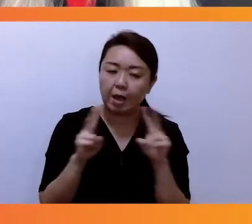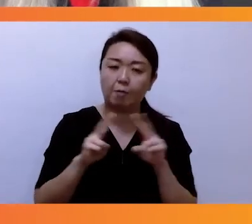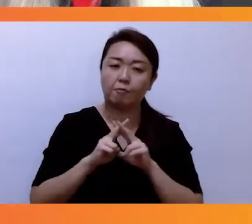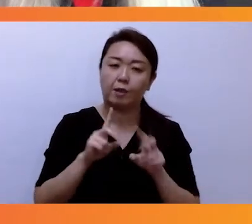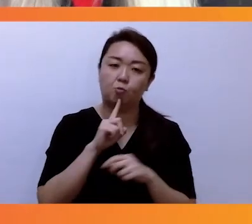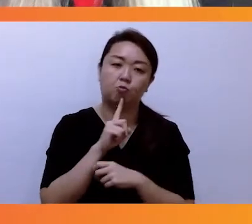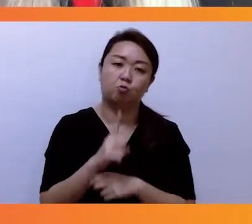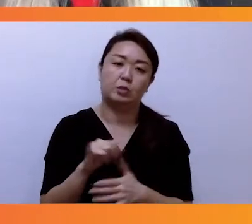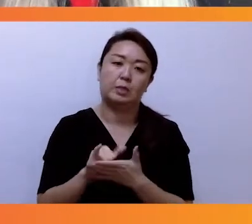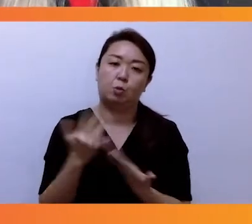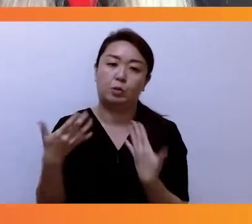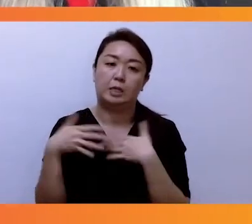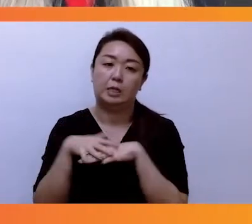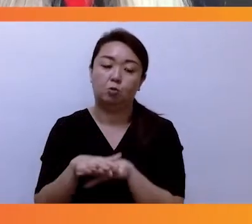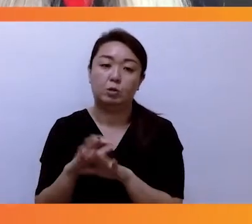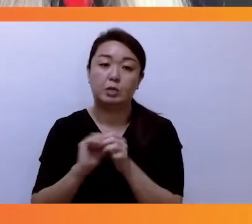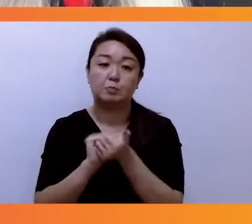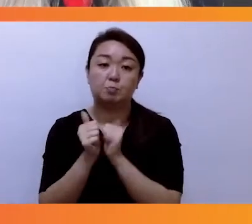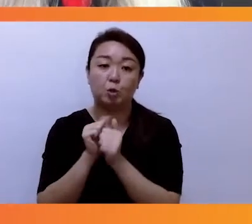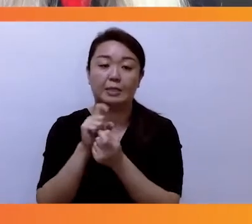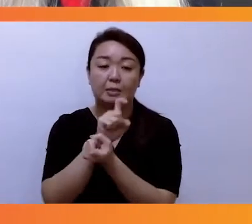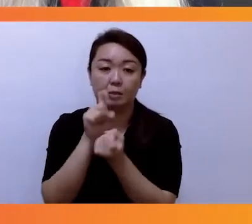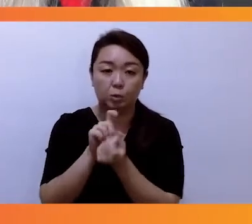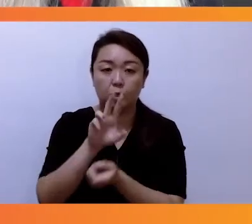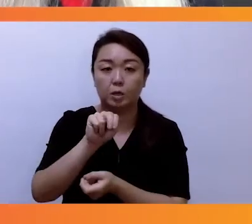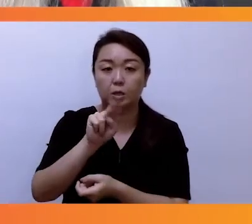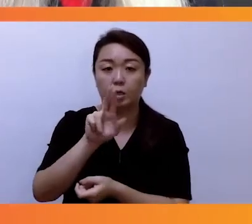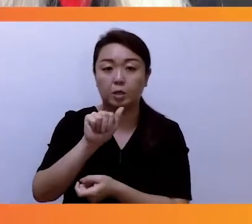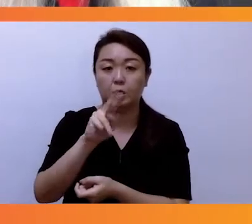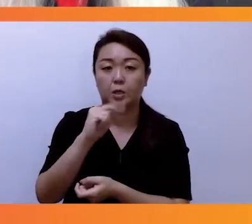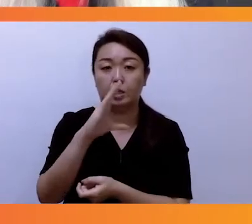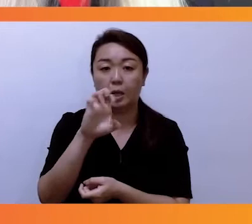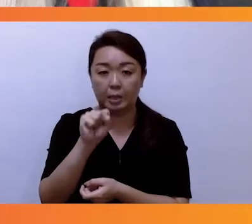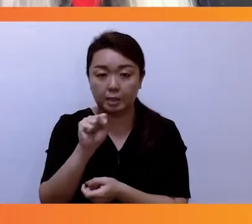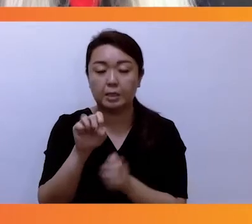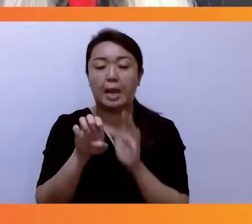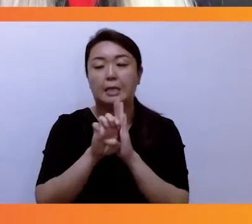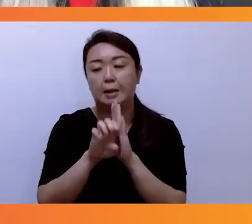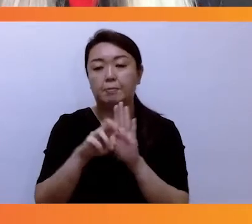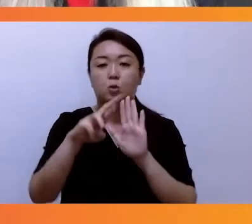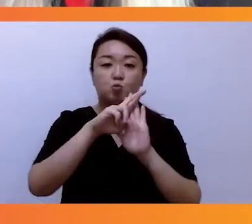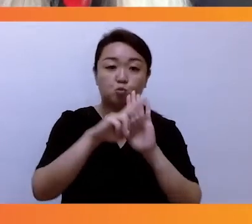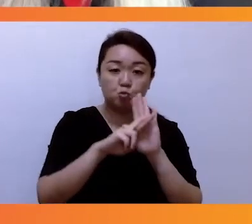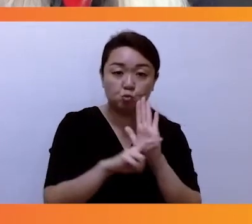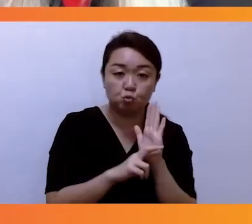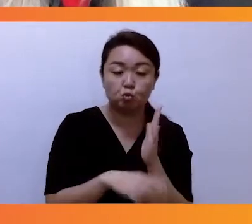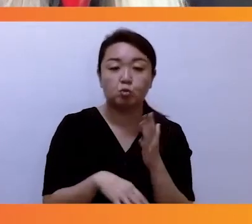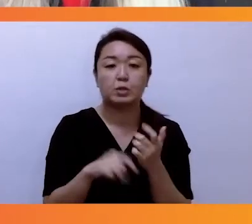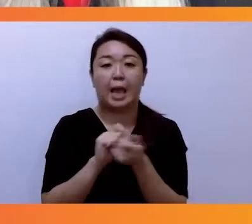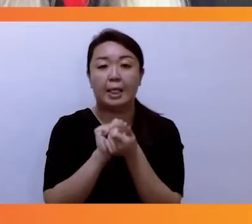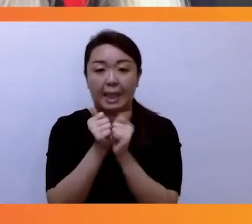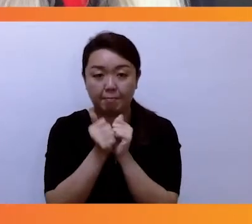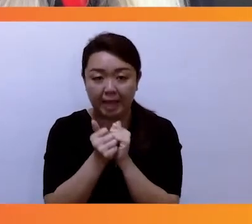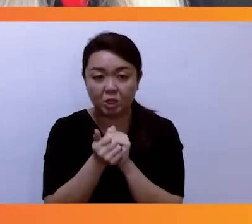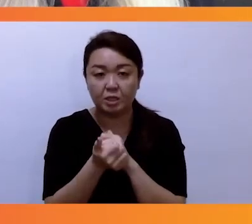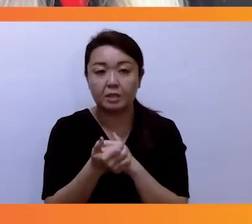be very certain that we're integrating sport-specific nuances such as